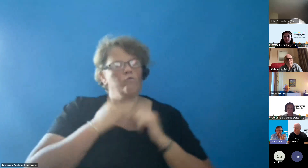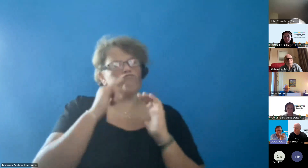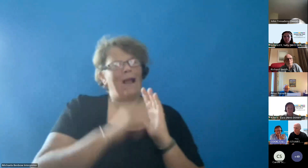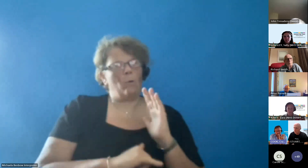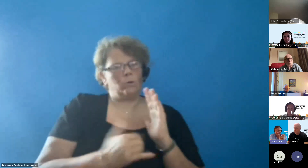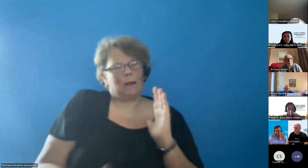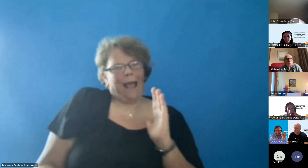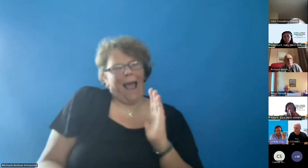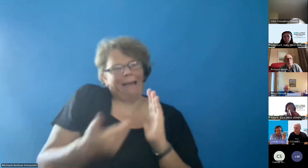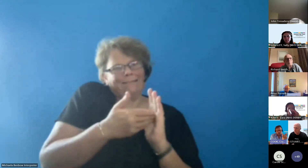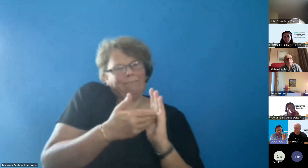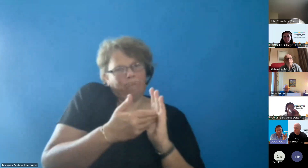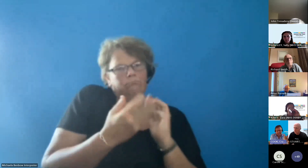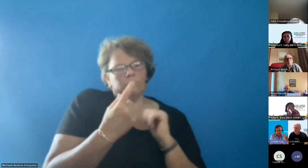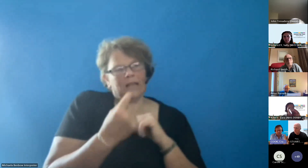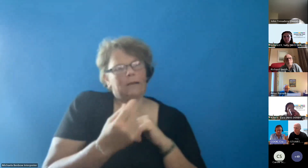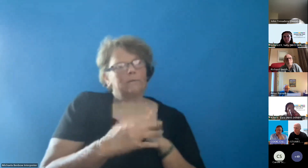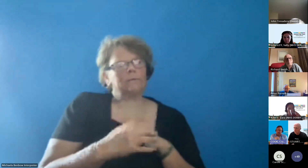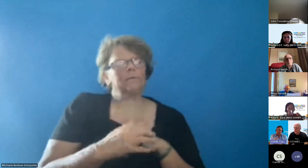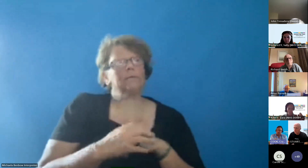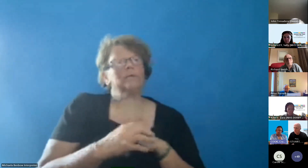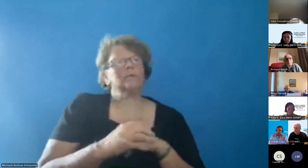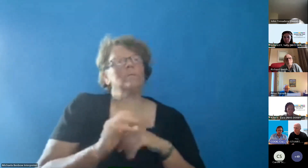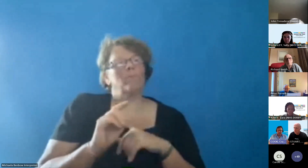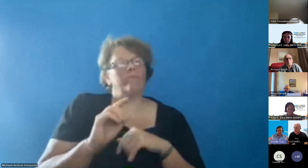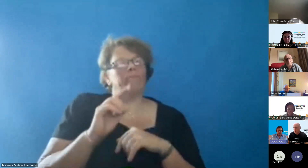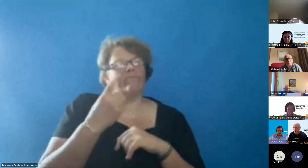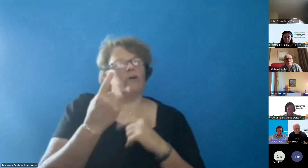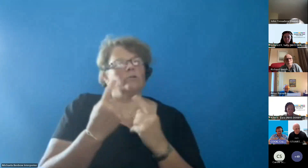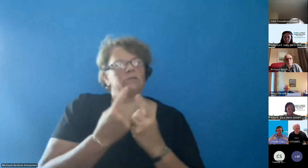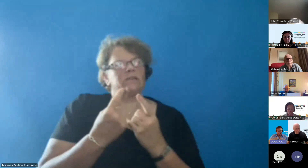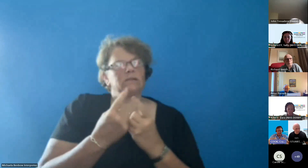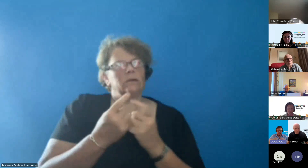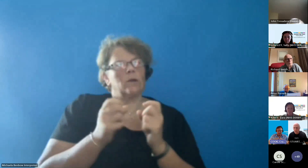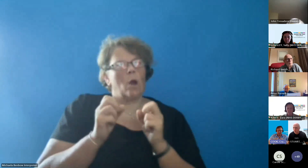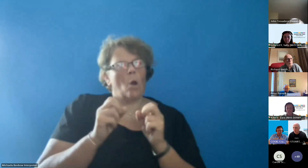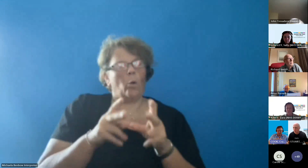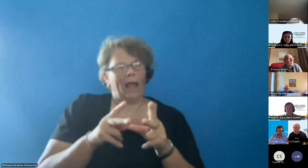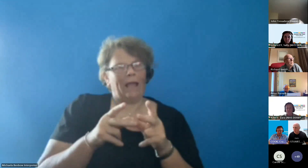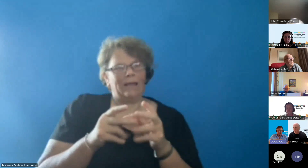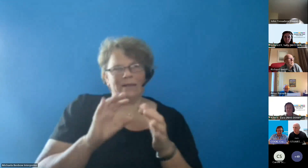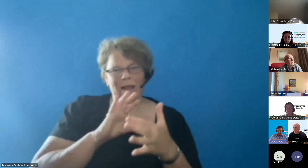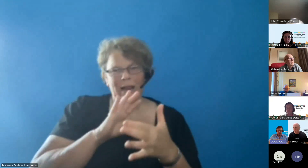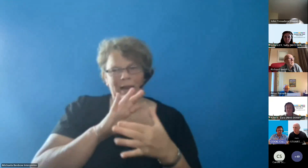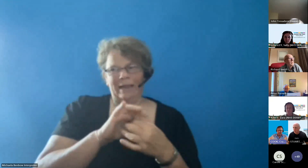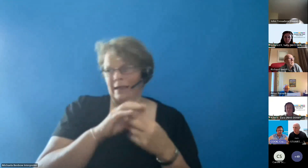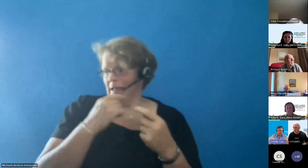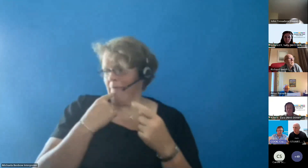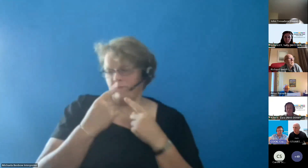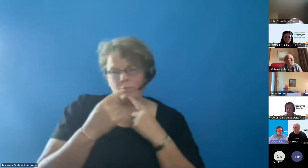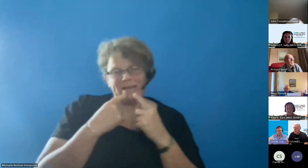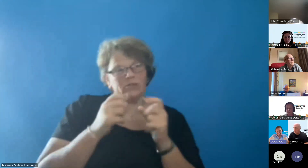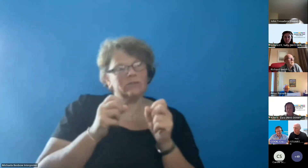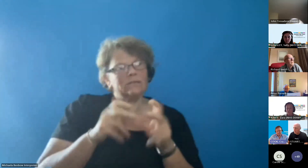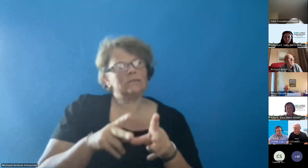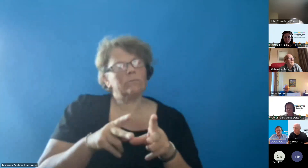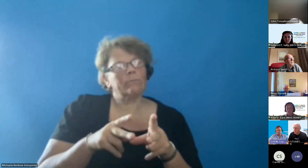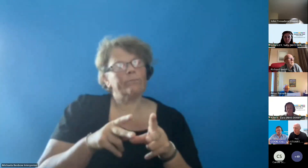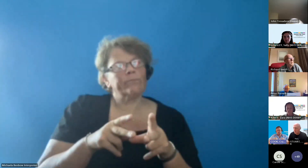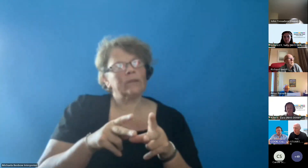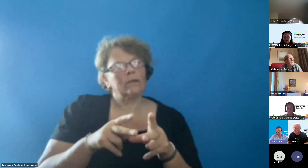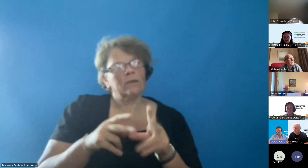But the fundamental first step of, okay, let's link information systems together and actually let's